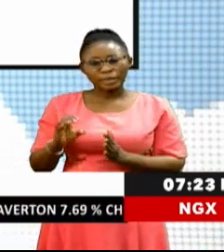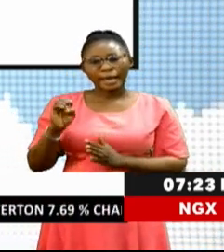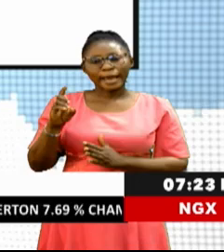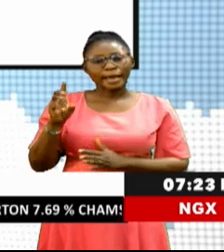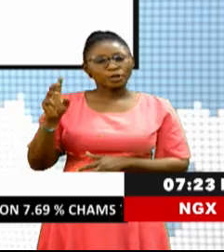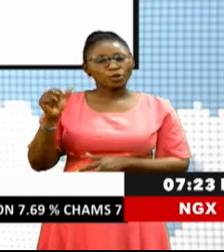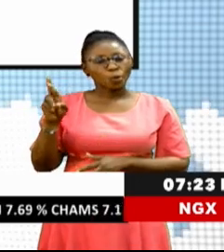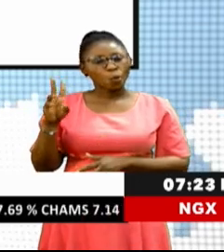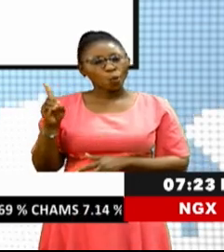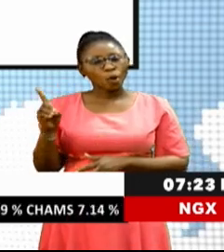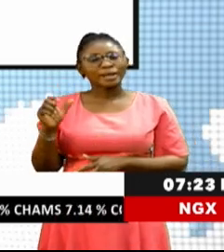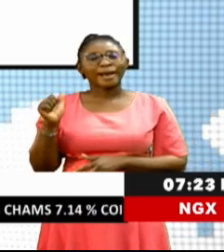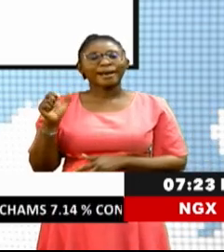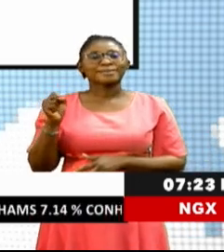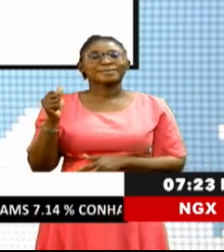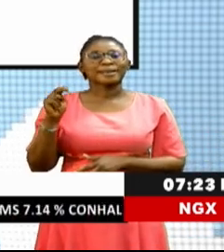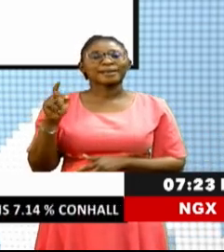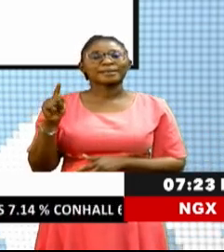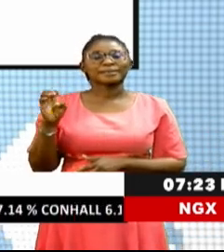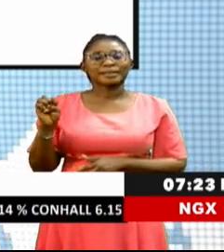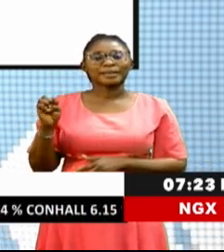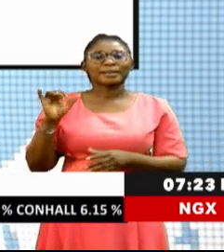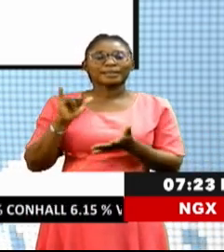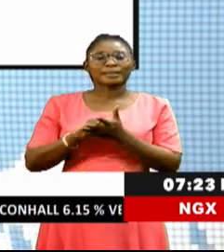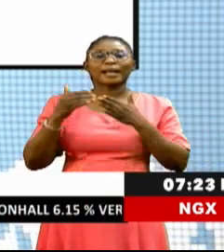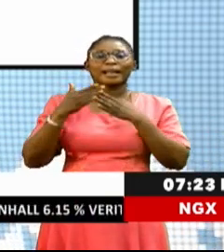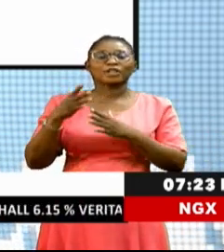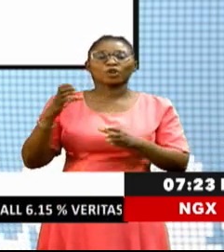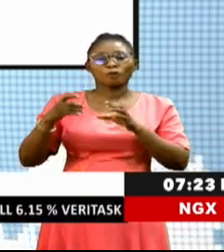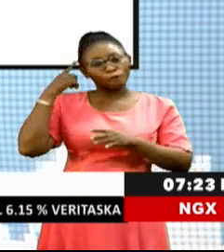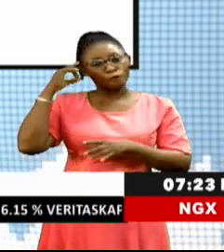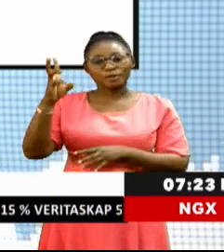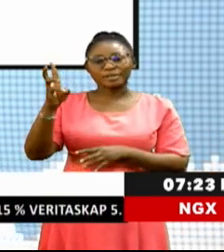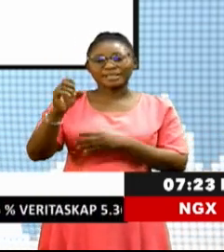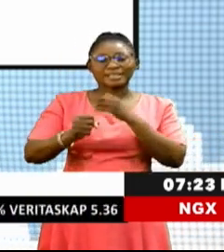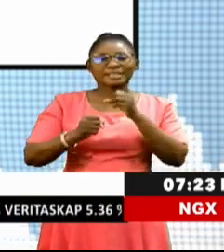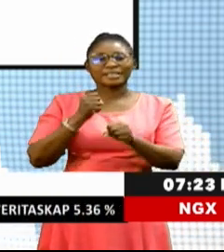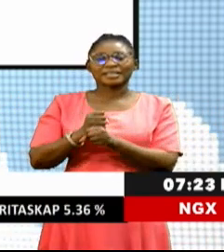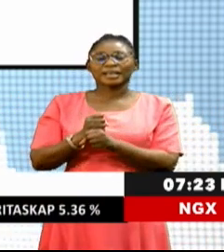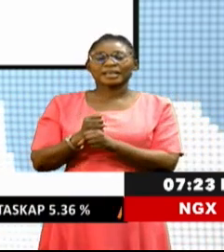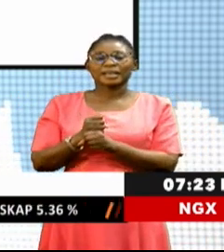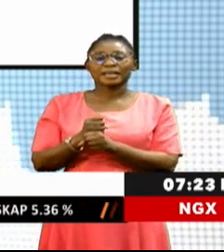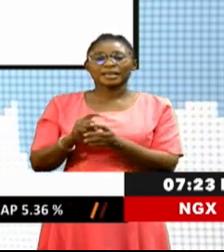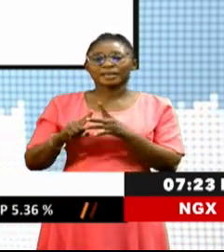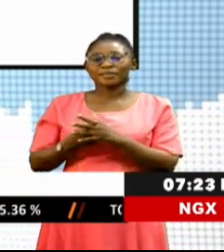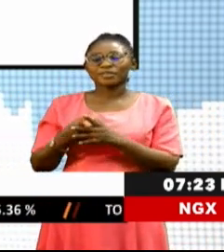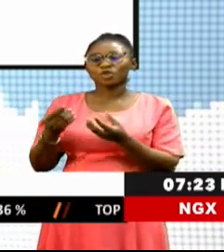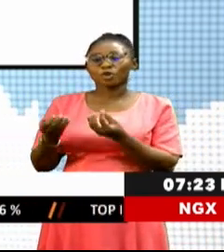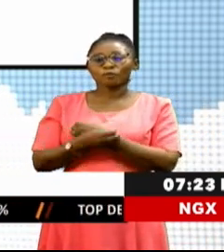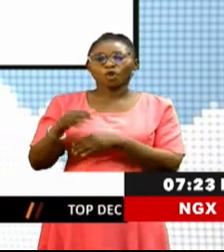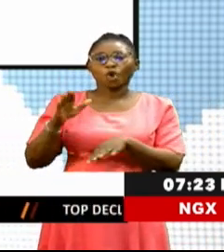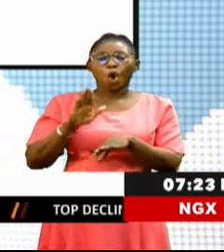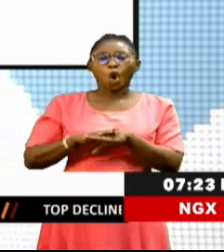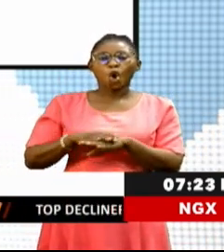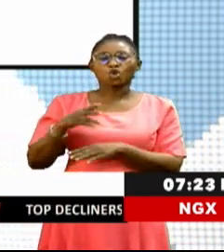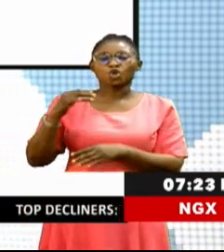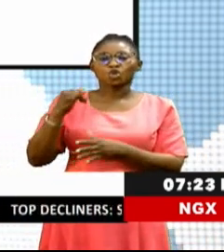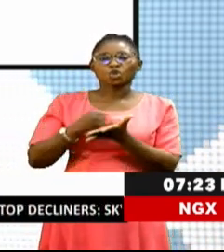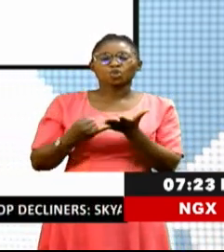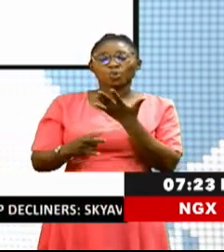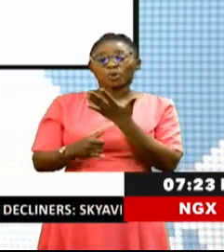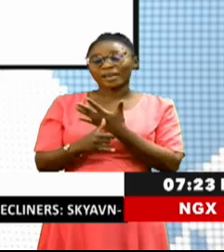Amoako Asante, who led the court for 6 years since assuming office on July 31st, 2018. A